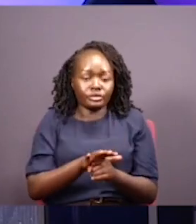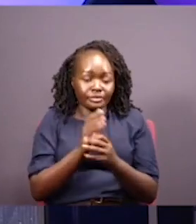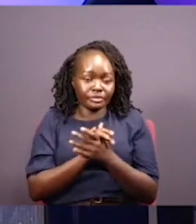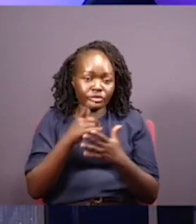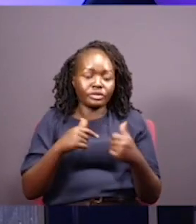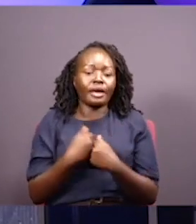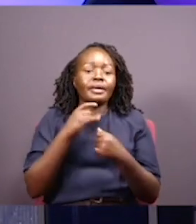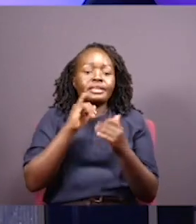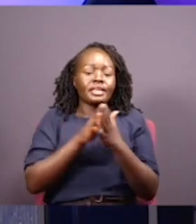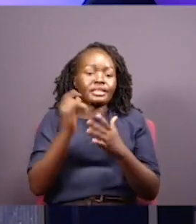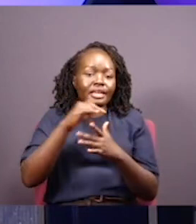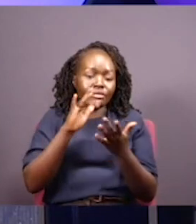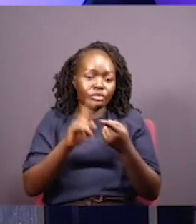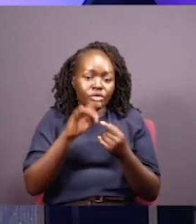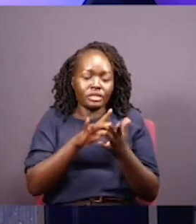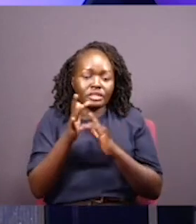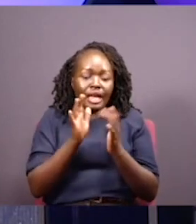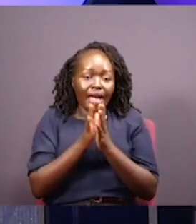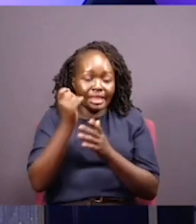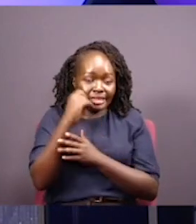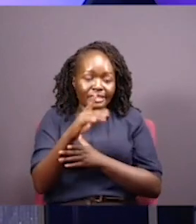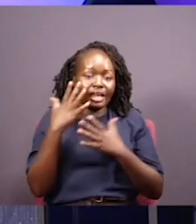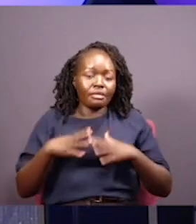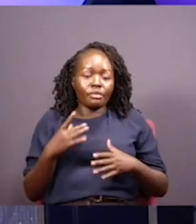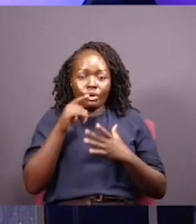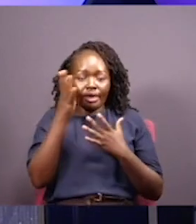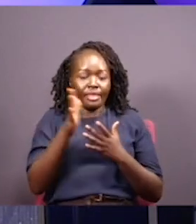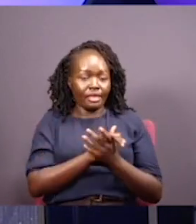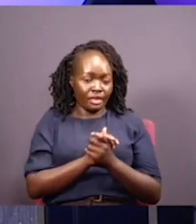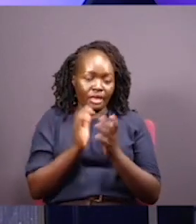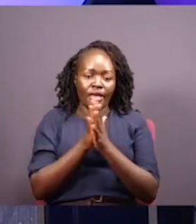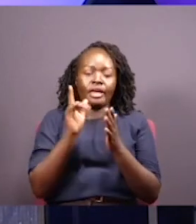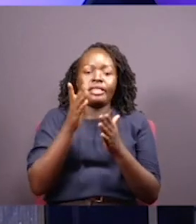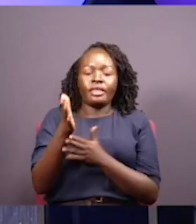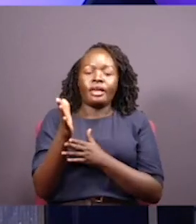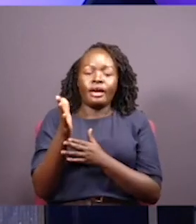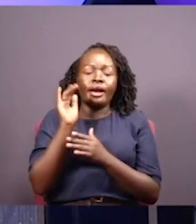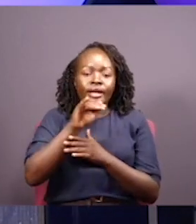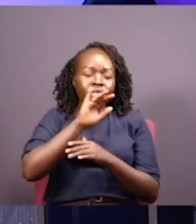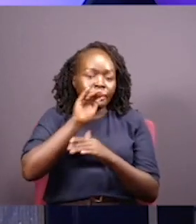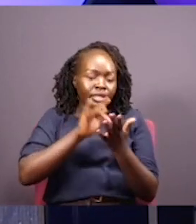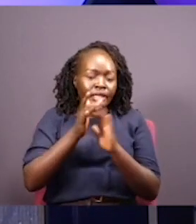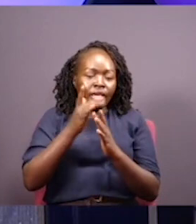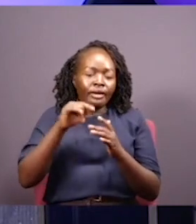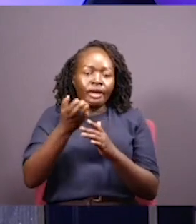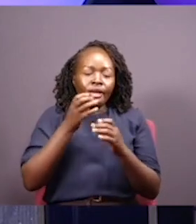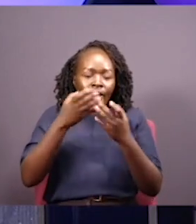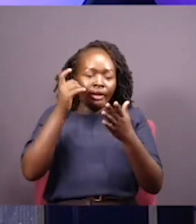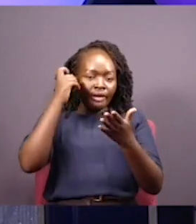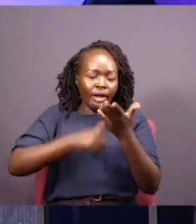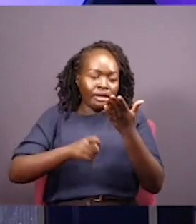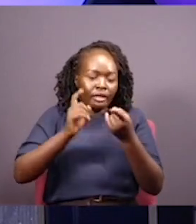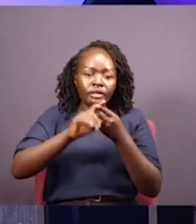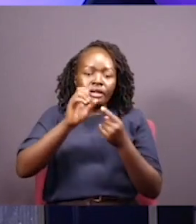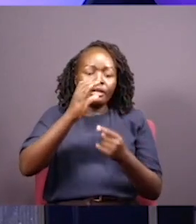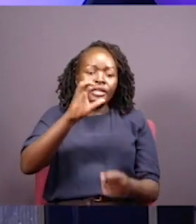to Jesus and they recognize the people who are there. And they ask Jesus, should we give taxes to Caesar? And of course,